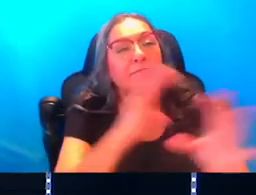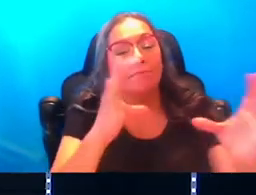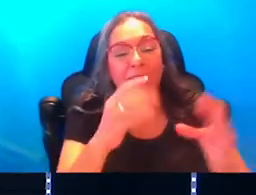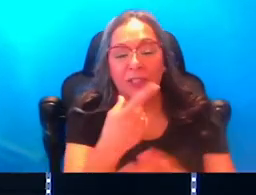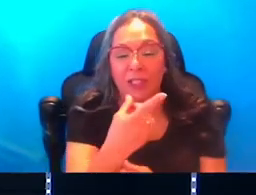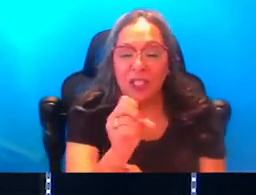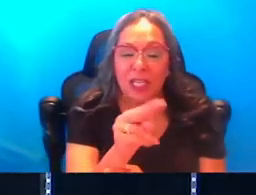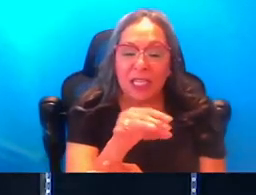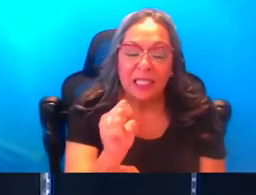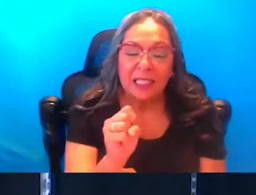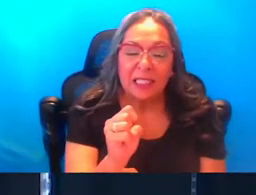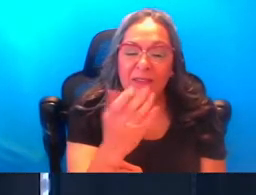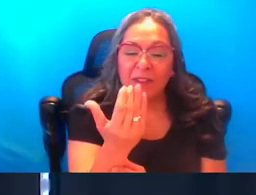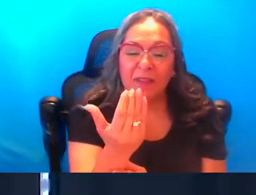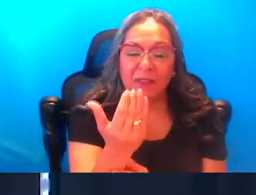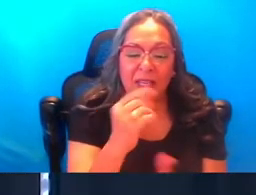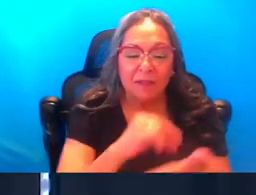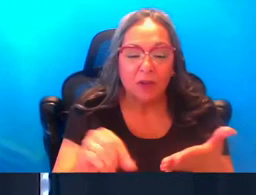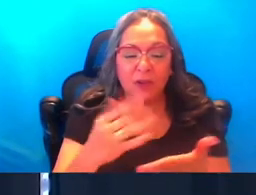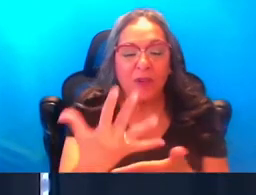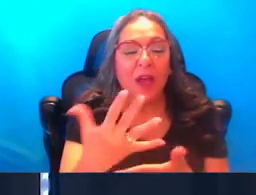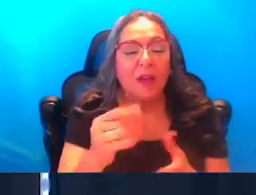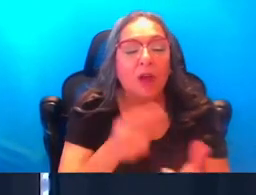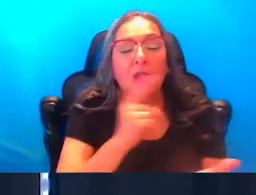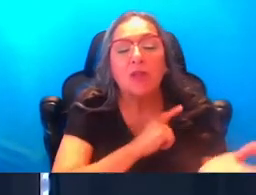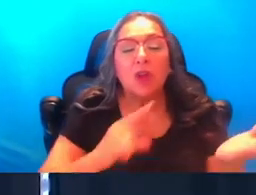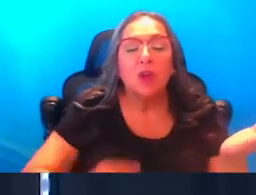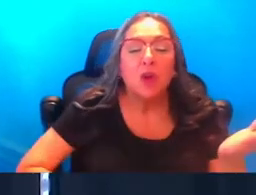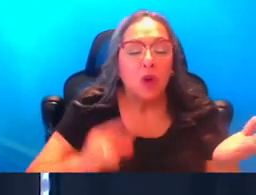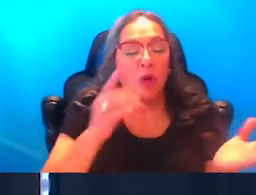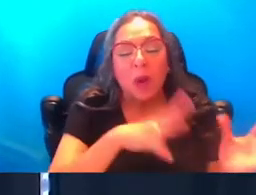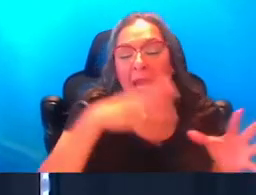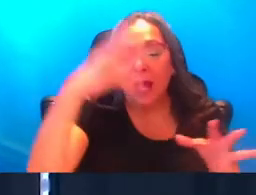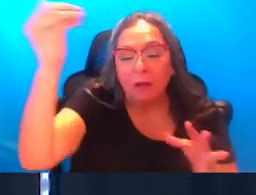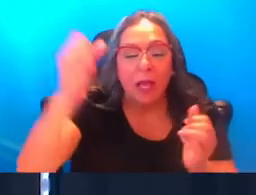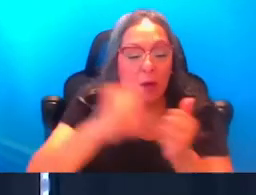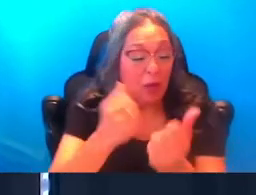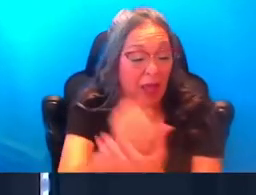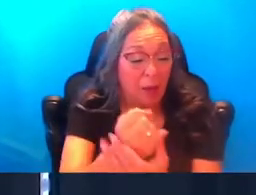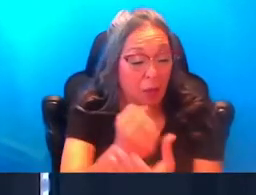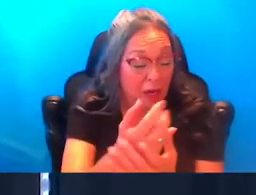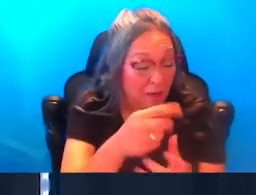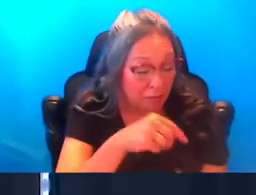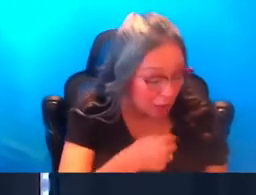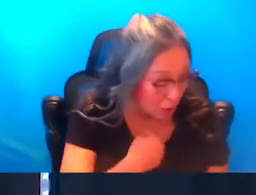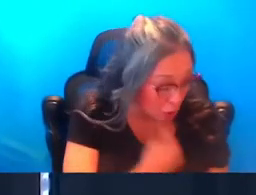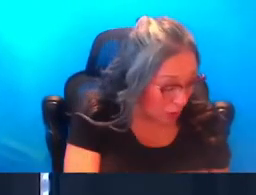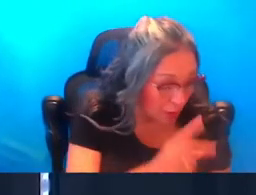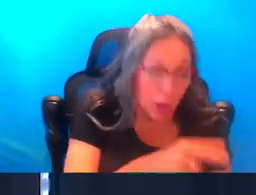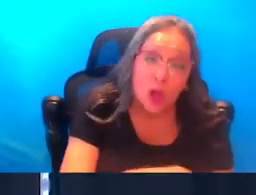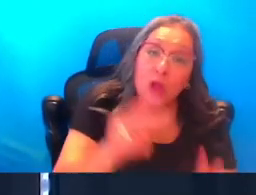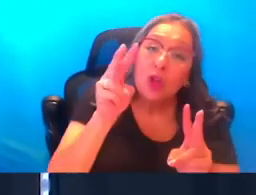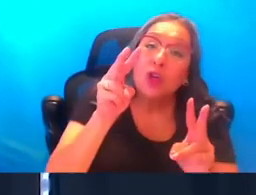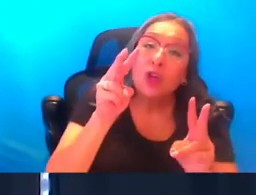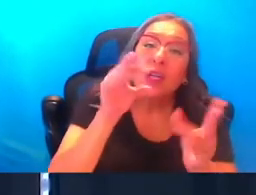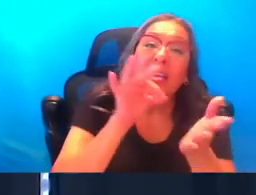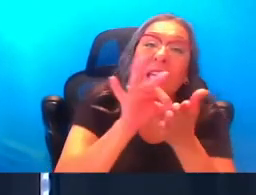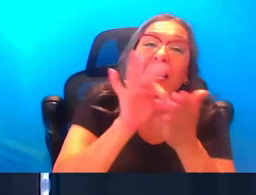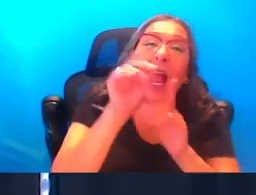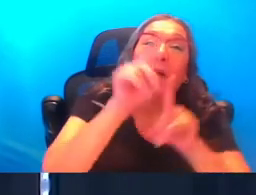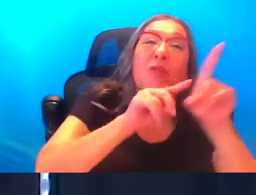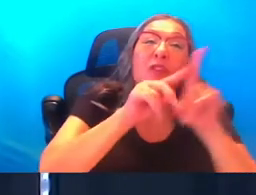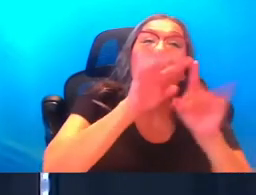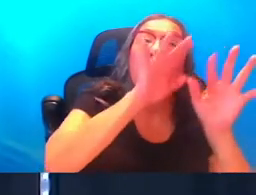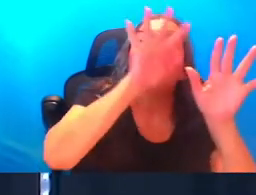verse 5. Then the Lord took Abraham outside and said to him, "Look up into the sky and count the stars if you can. That's how